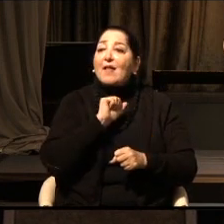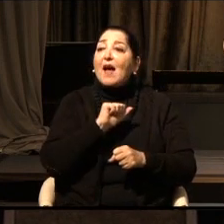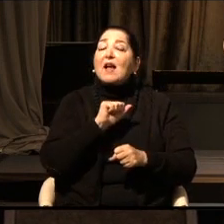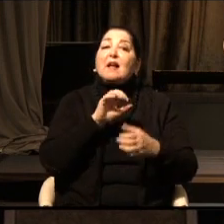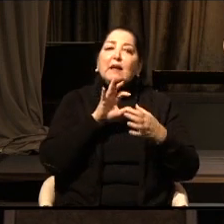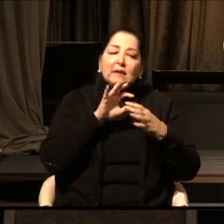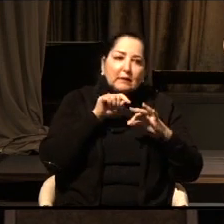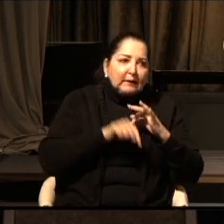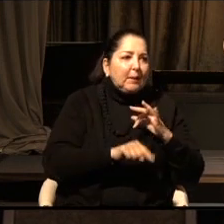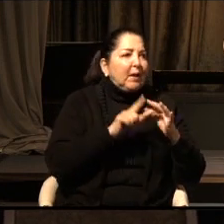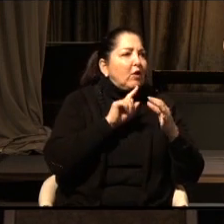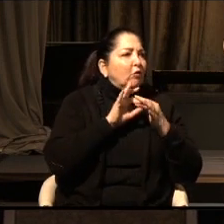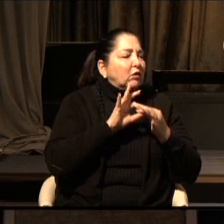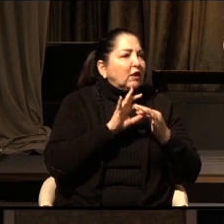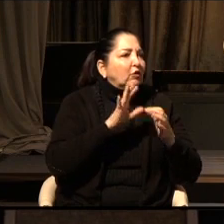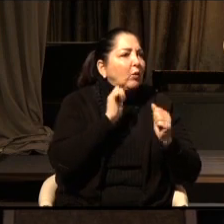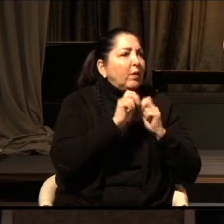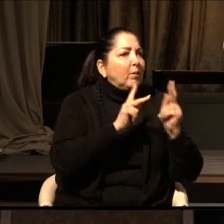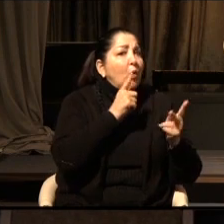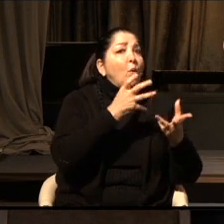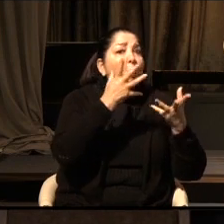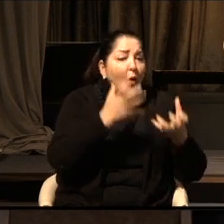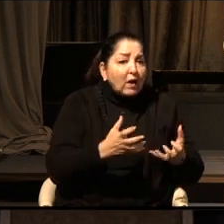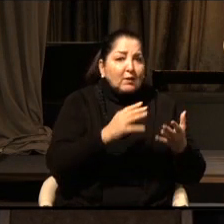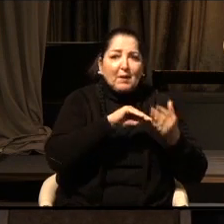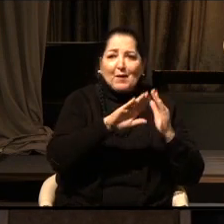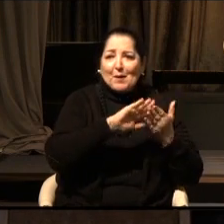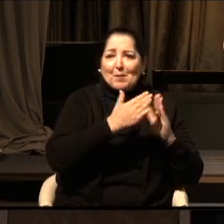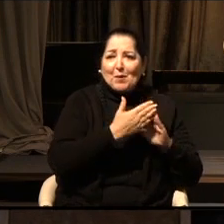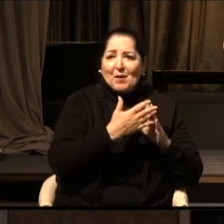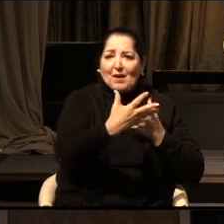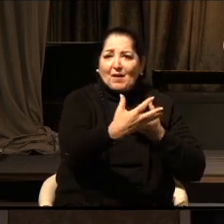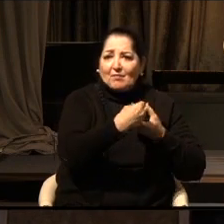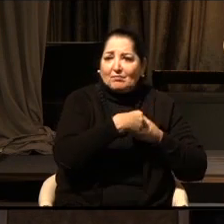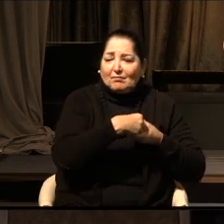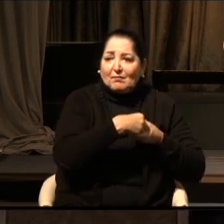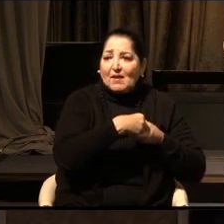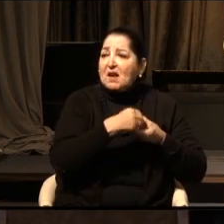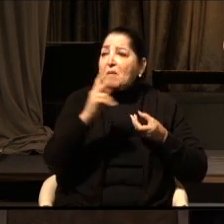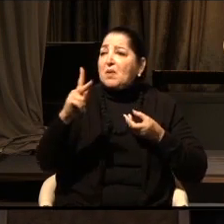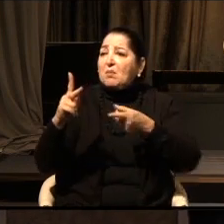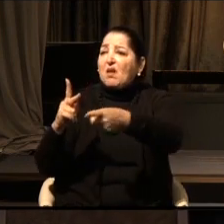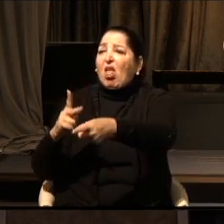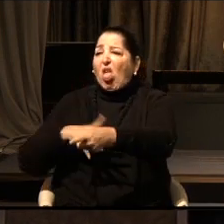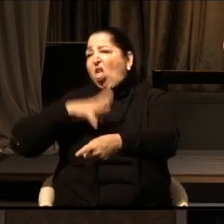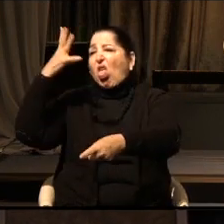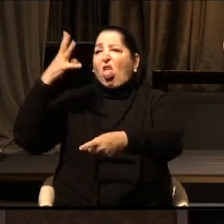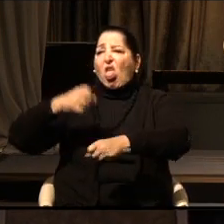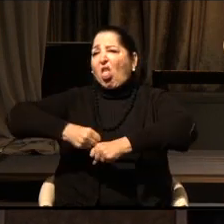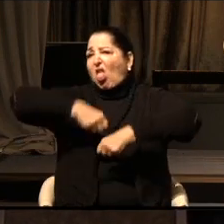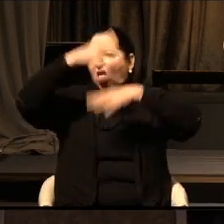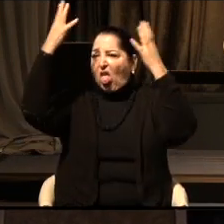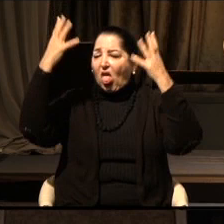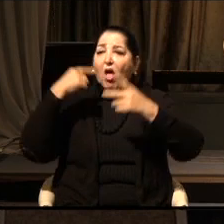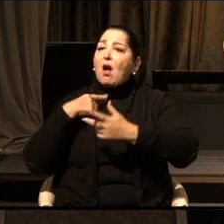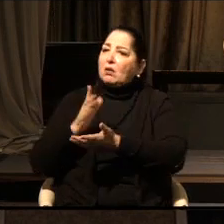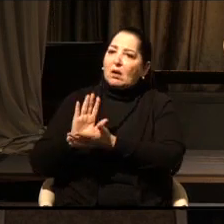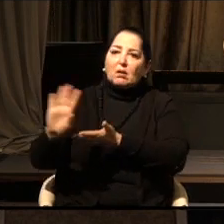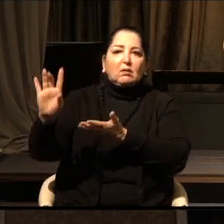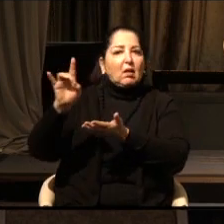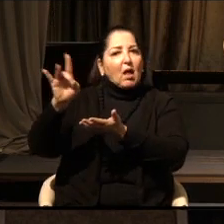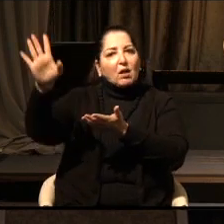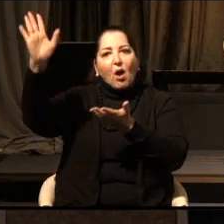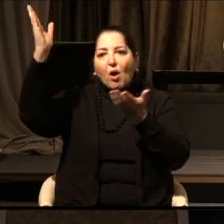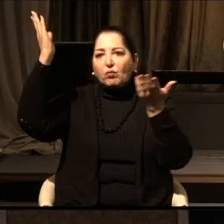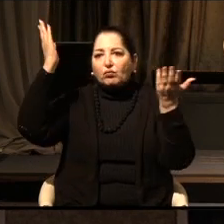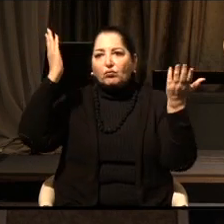with the people who want to be in community with us and letting go of those who don't. But how do we make the distinction